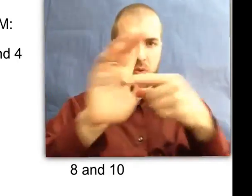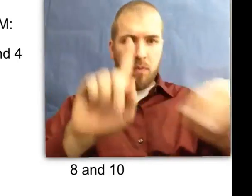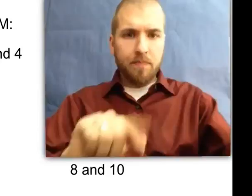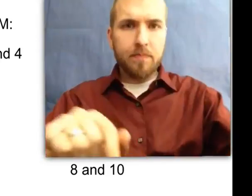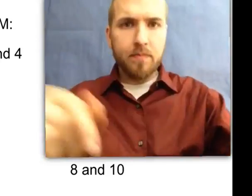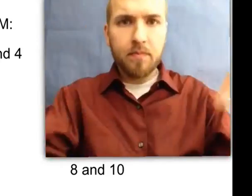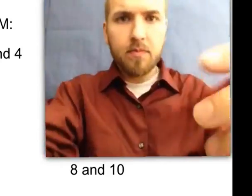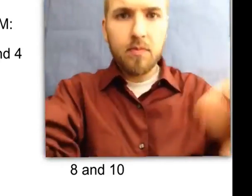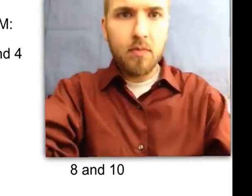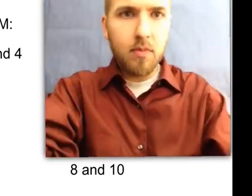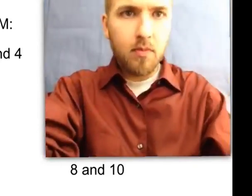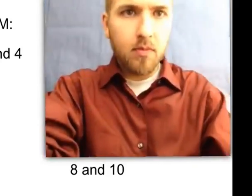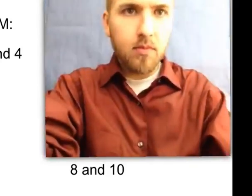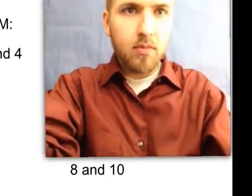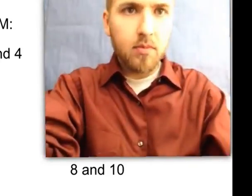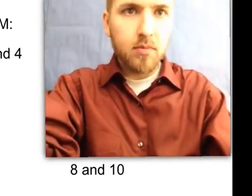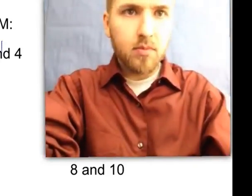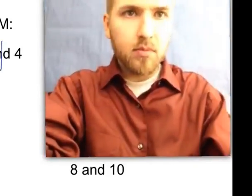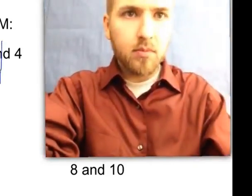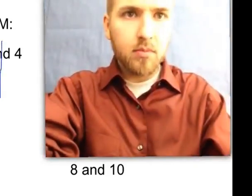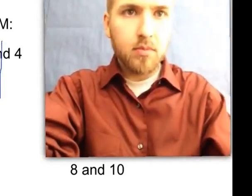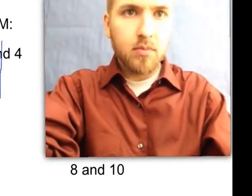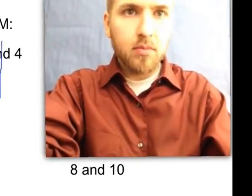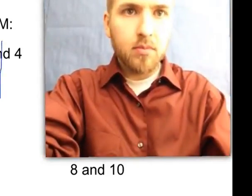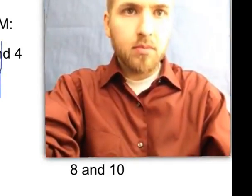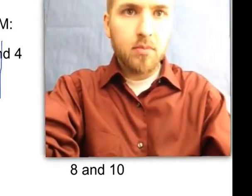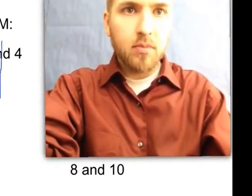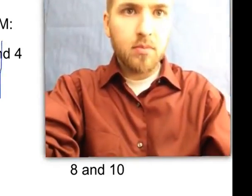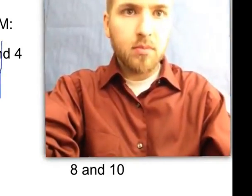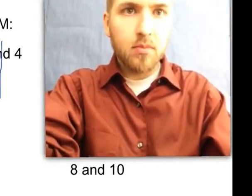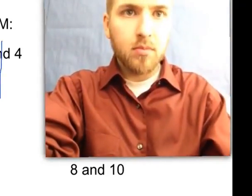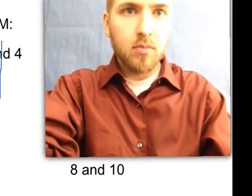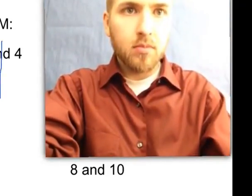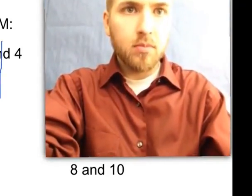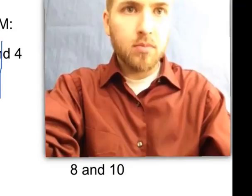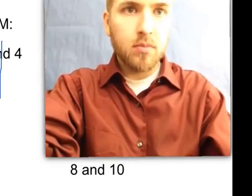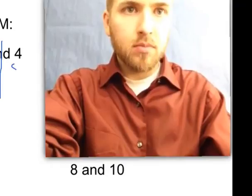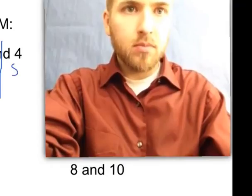4. We're going to also use the listing method for this one.